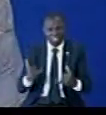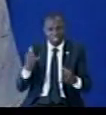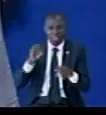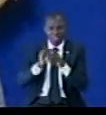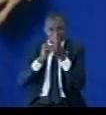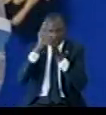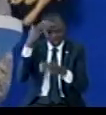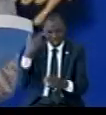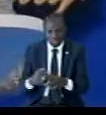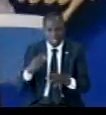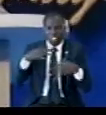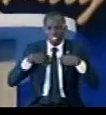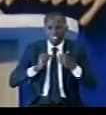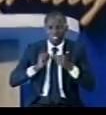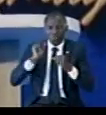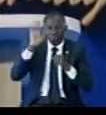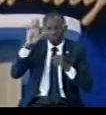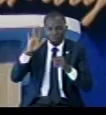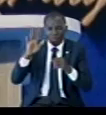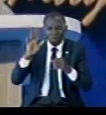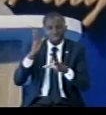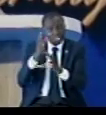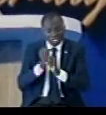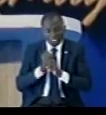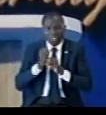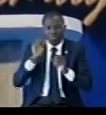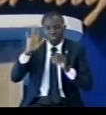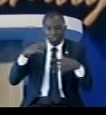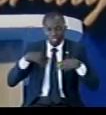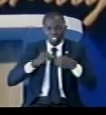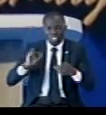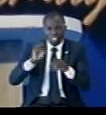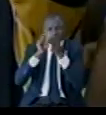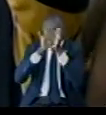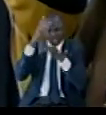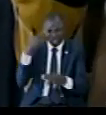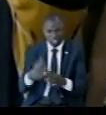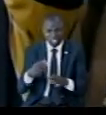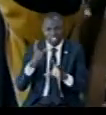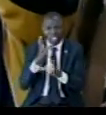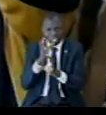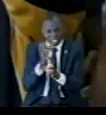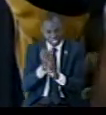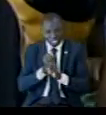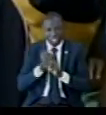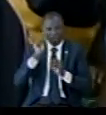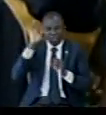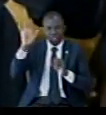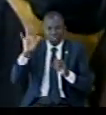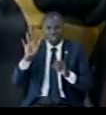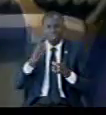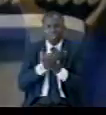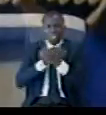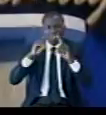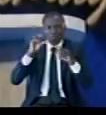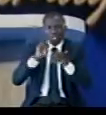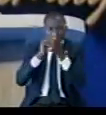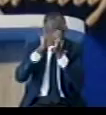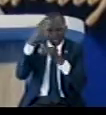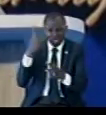Receive your healing. Receive your deliverance. Receive your